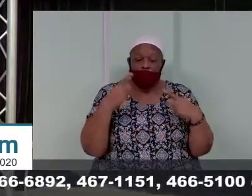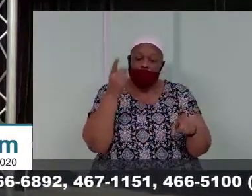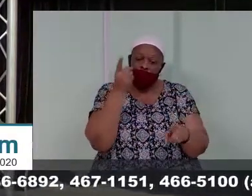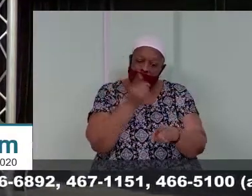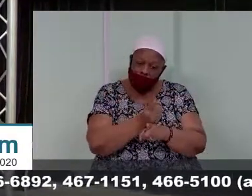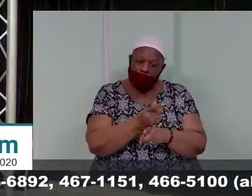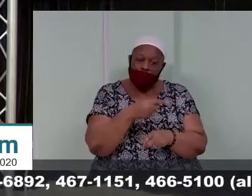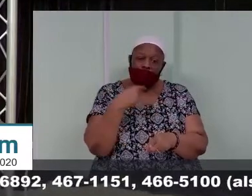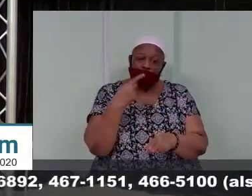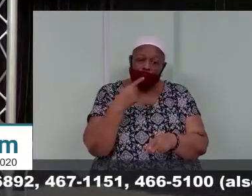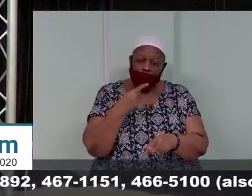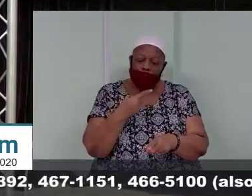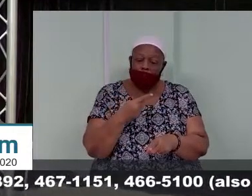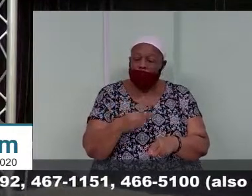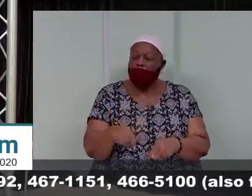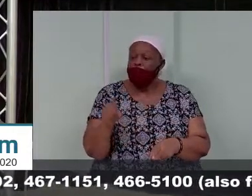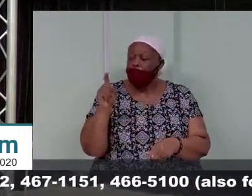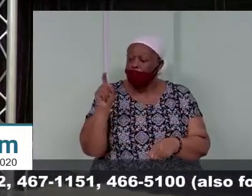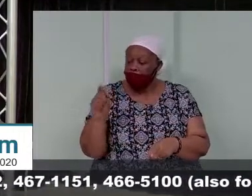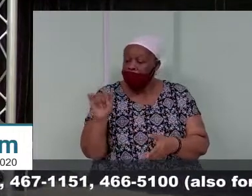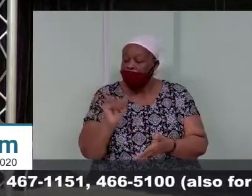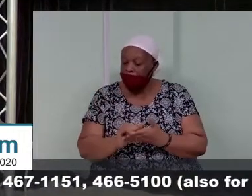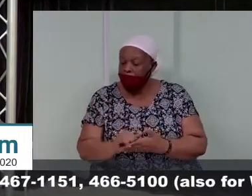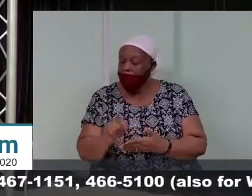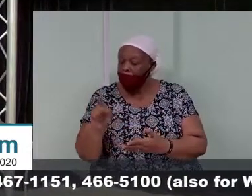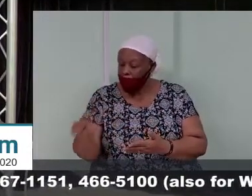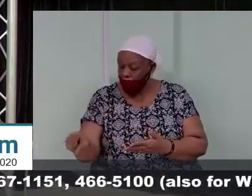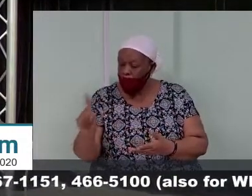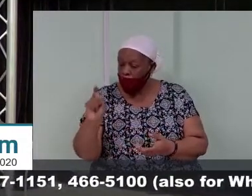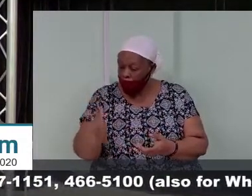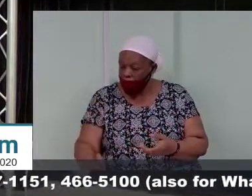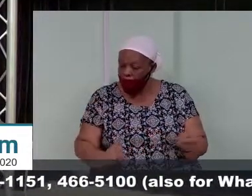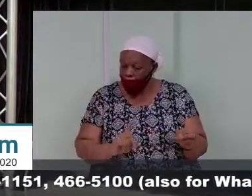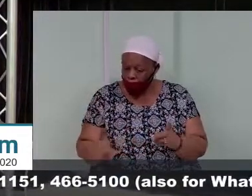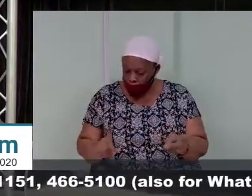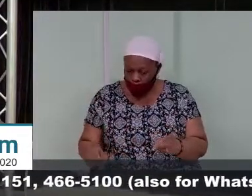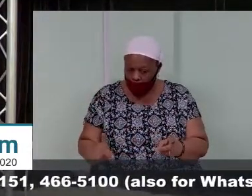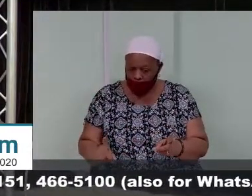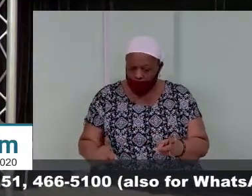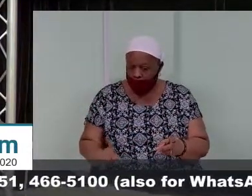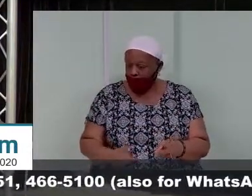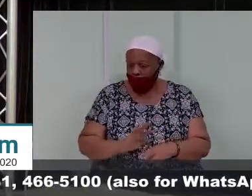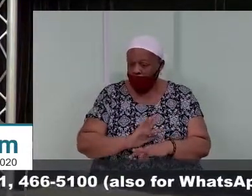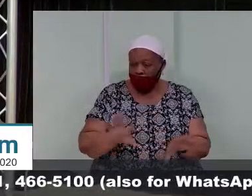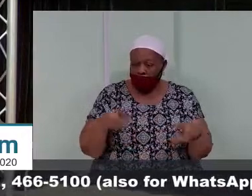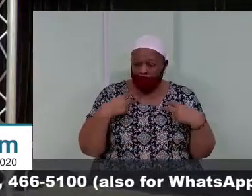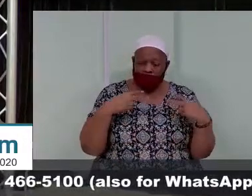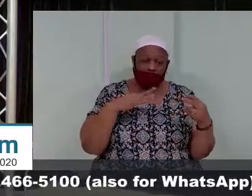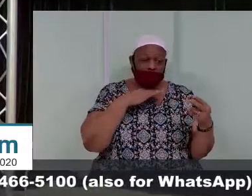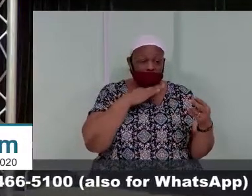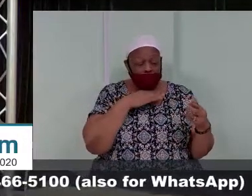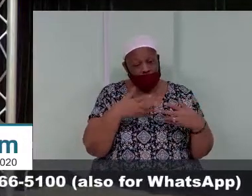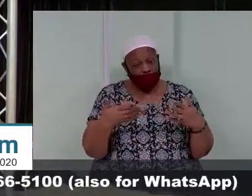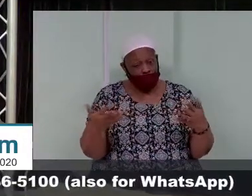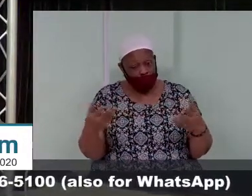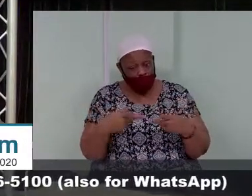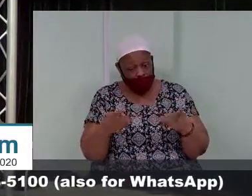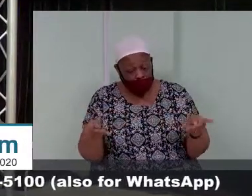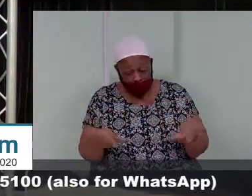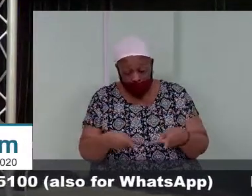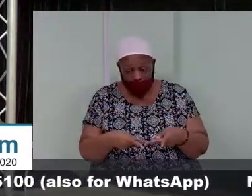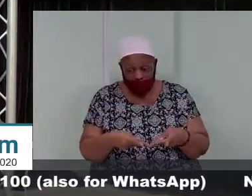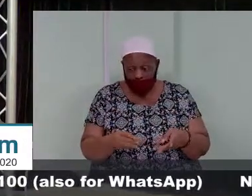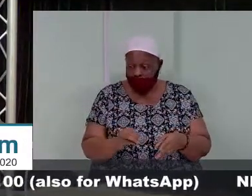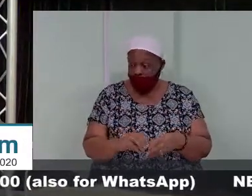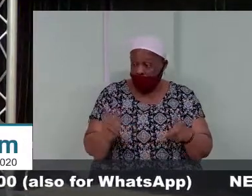set standards for these services in order for a provider to be registered. In setting these